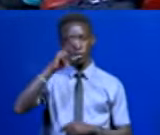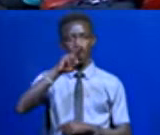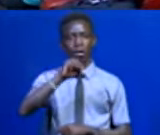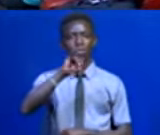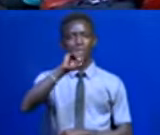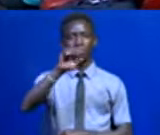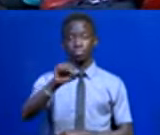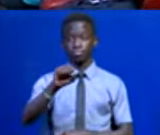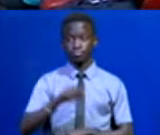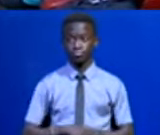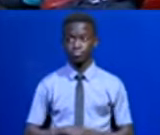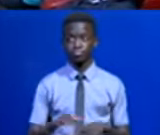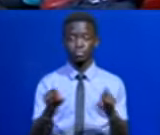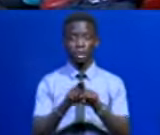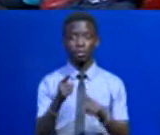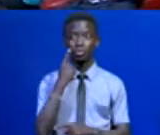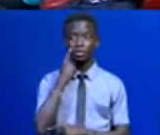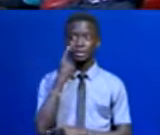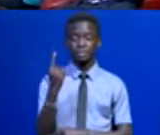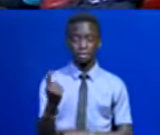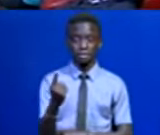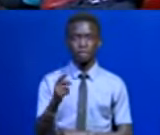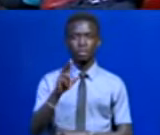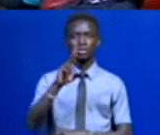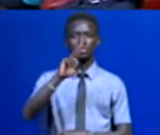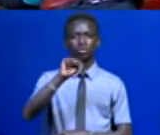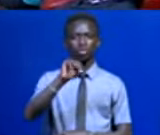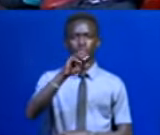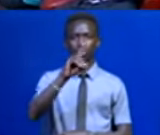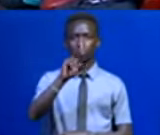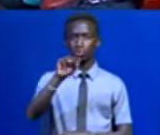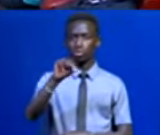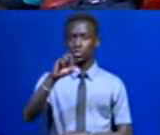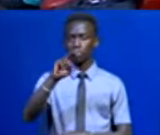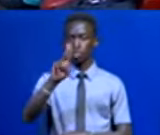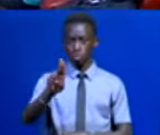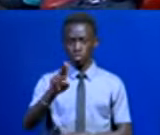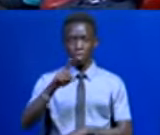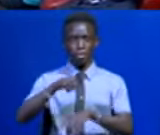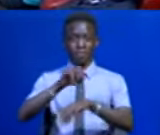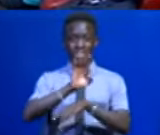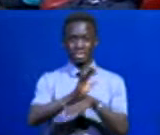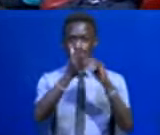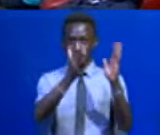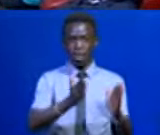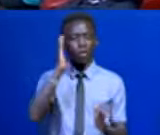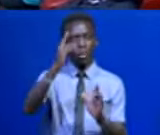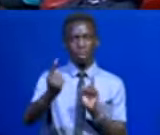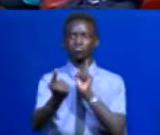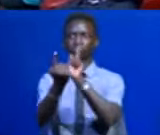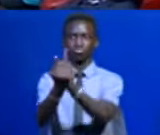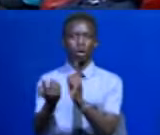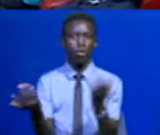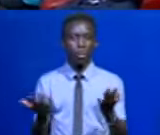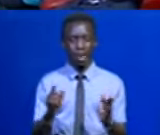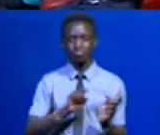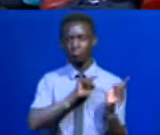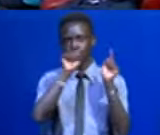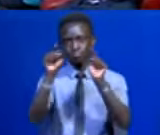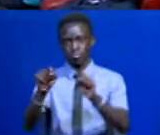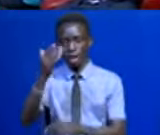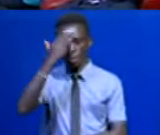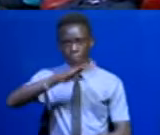wa Fedha Prof Njoroge Ndung’u atafika bungeni alhamisi wiki ijayo kuwasilisha bajeti ya kitaifa